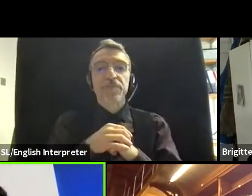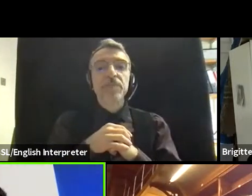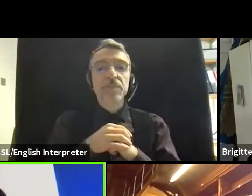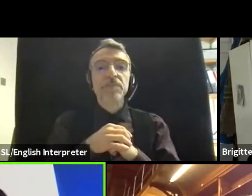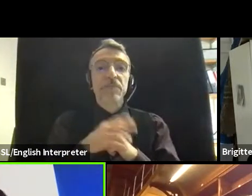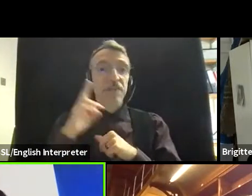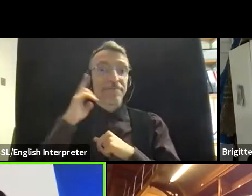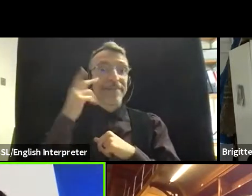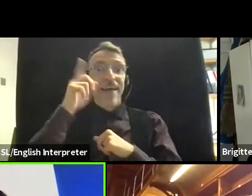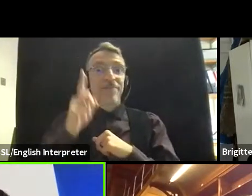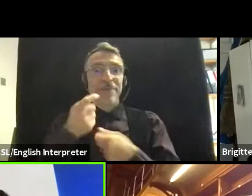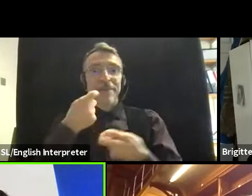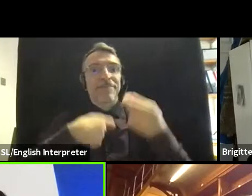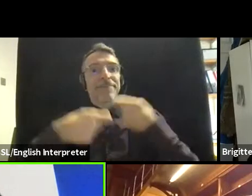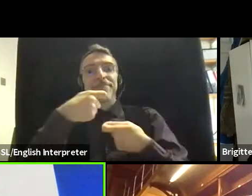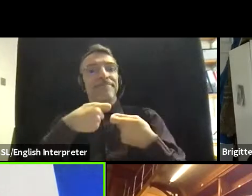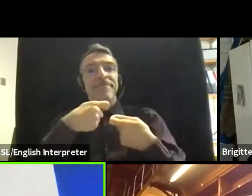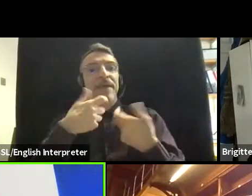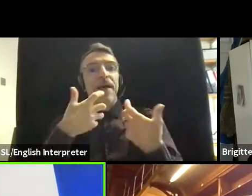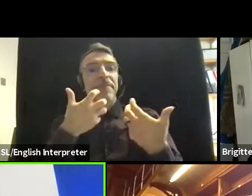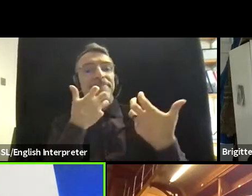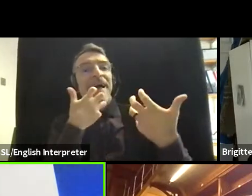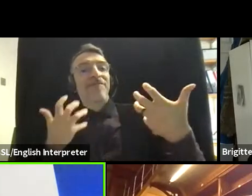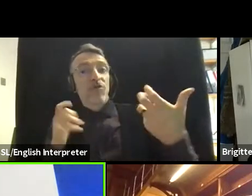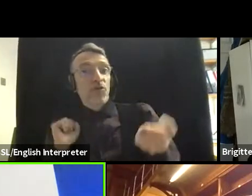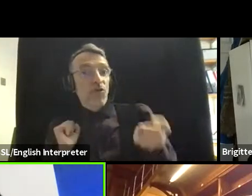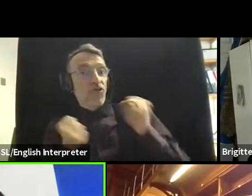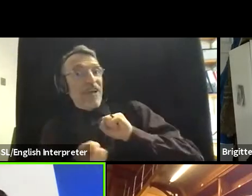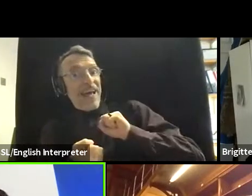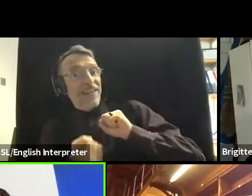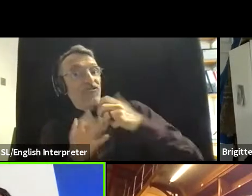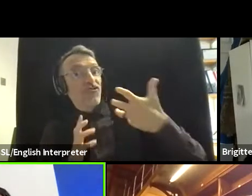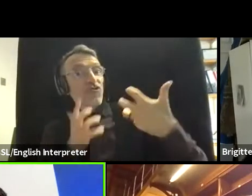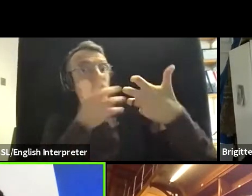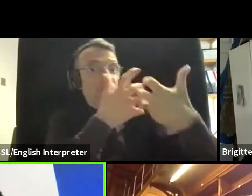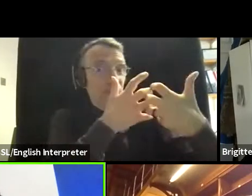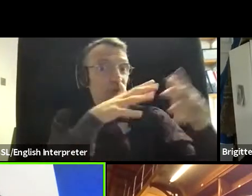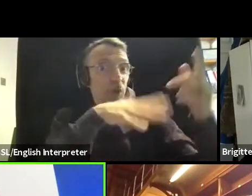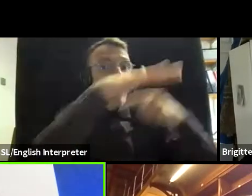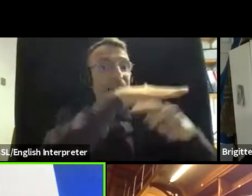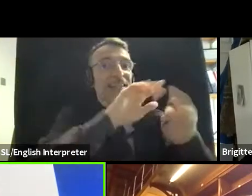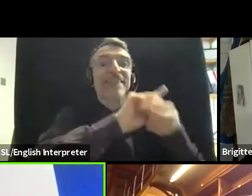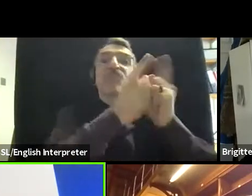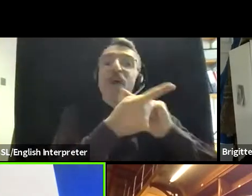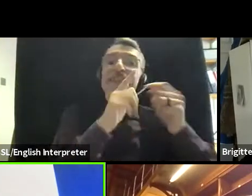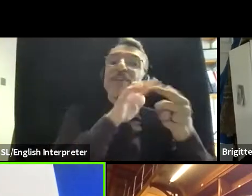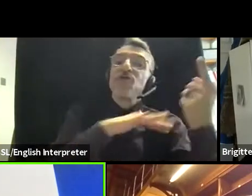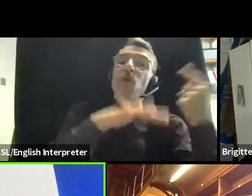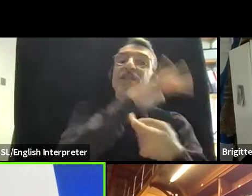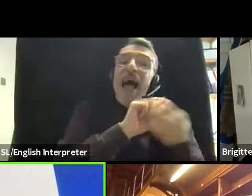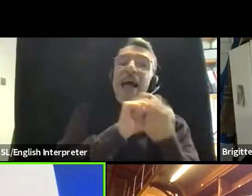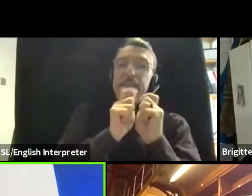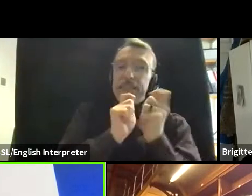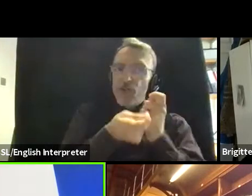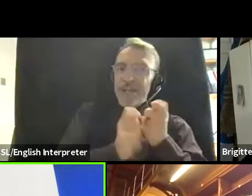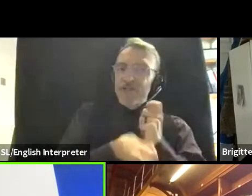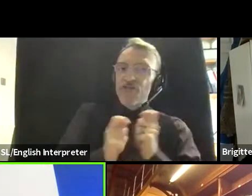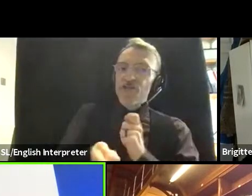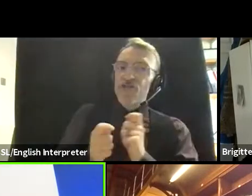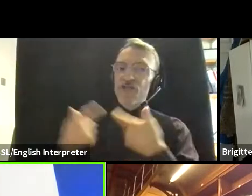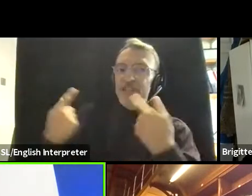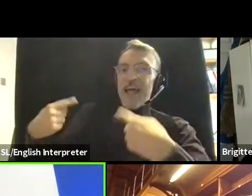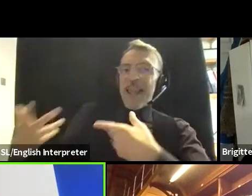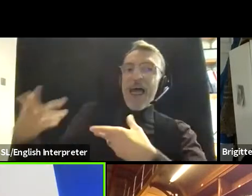deaf people to be adapted to the society rather than society being adapted to deaf people. And therefore they were